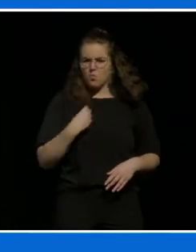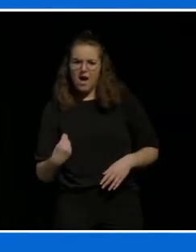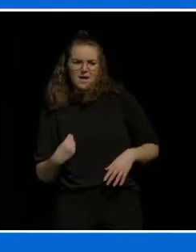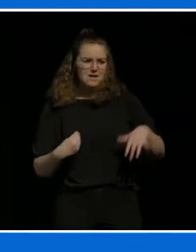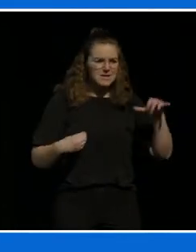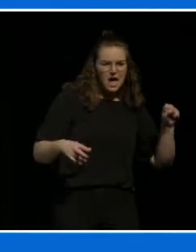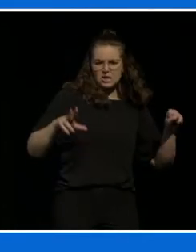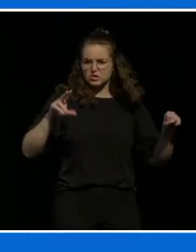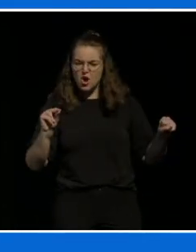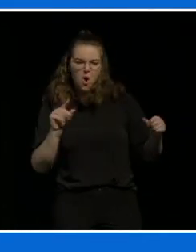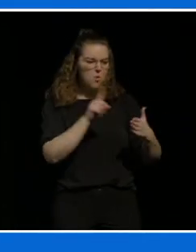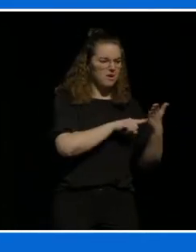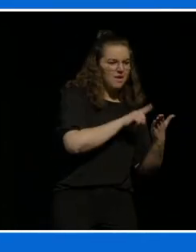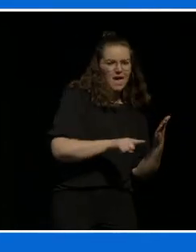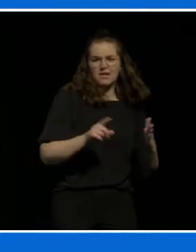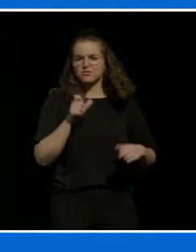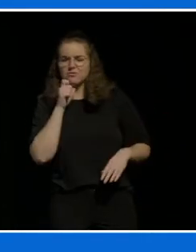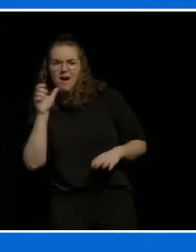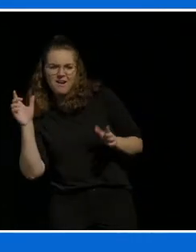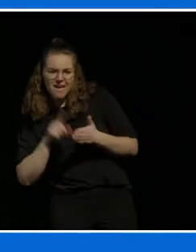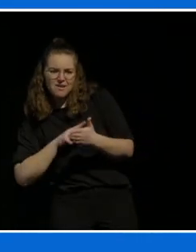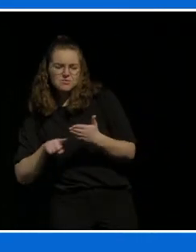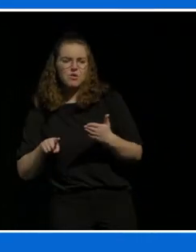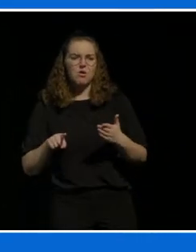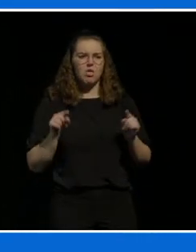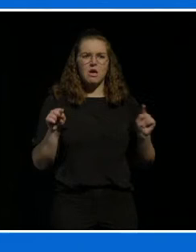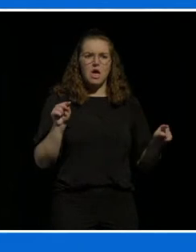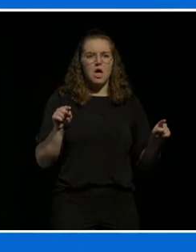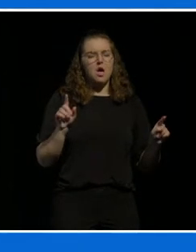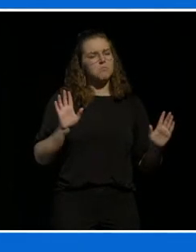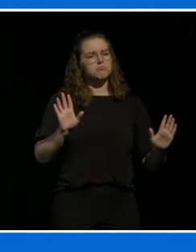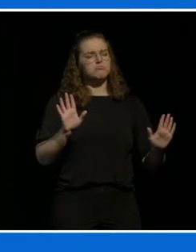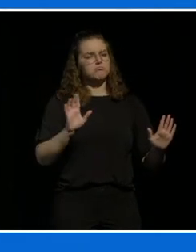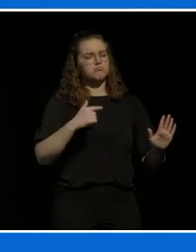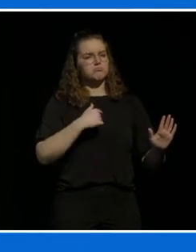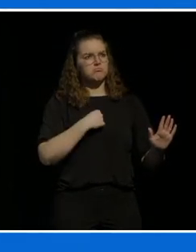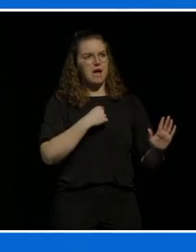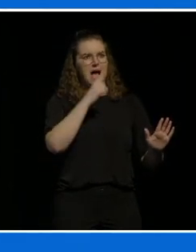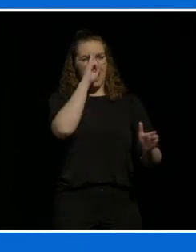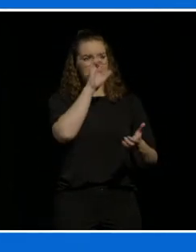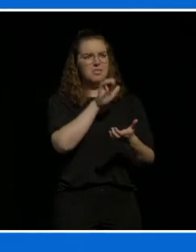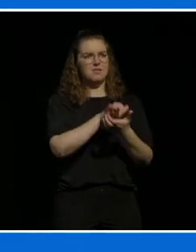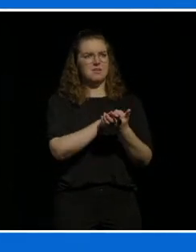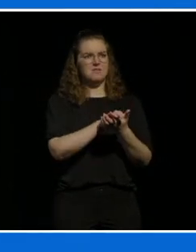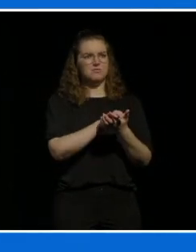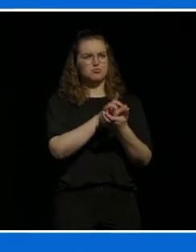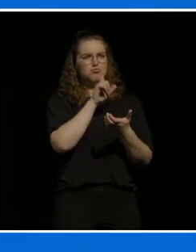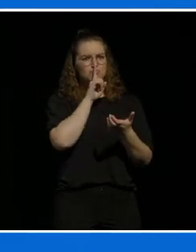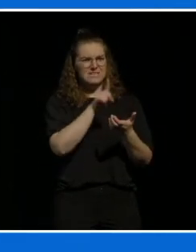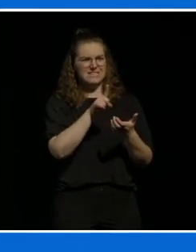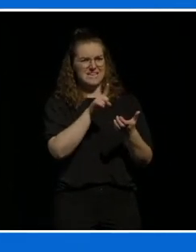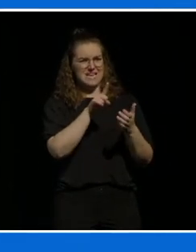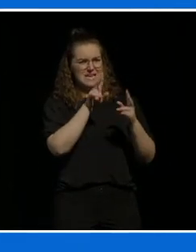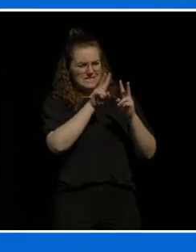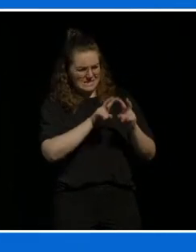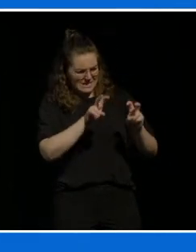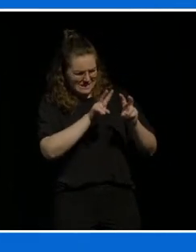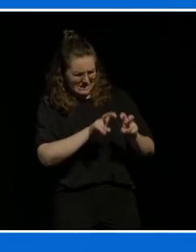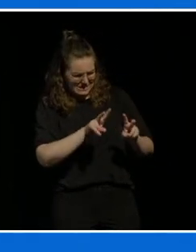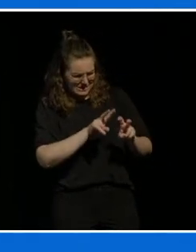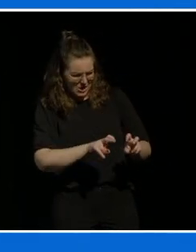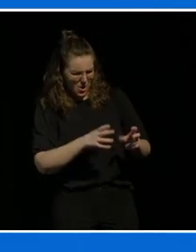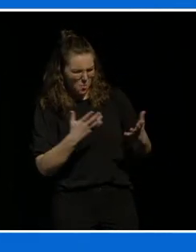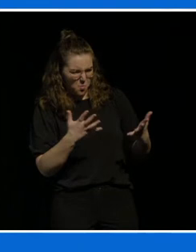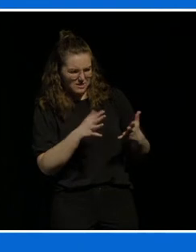it, cancel or not cancel. But I believed that in order to get to the root of social media, we had to move from a culture of